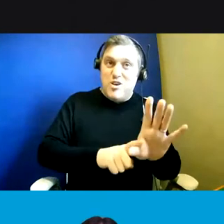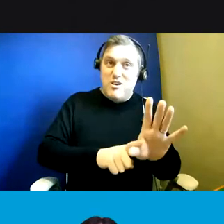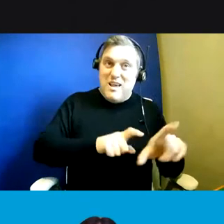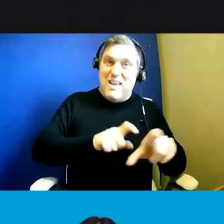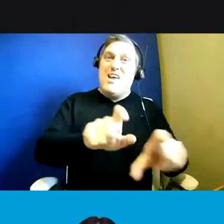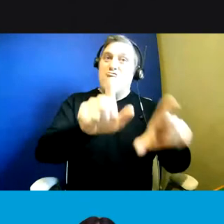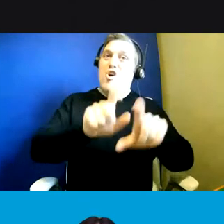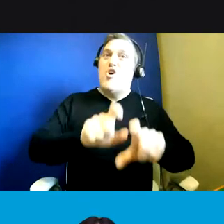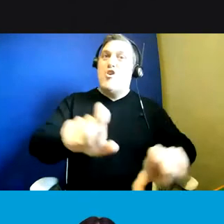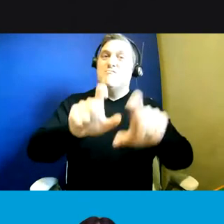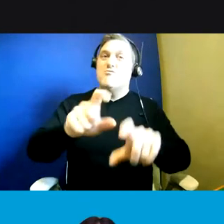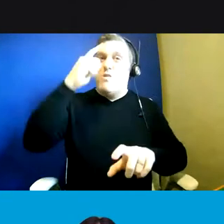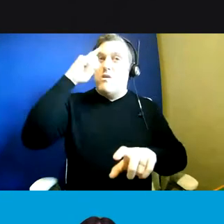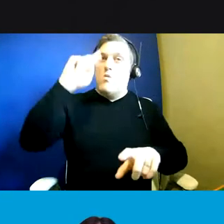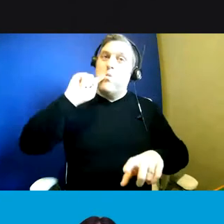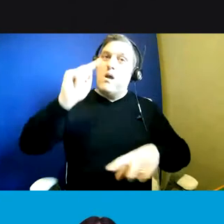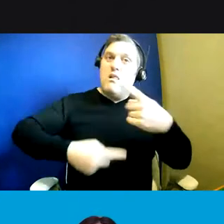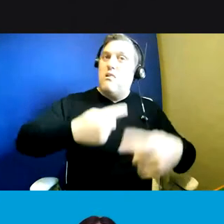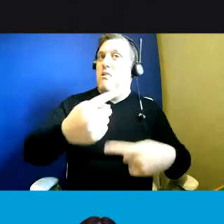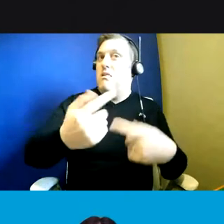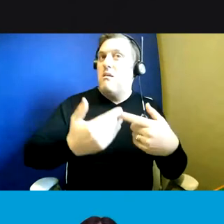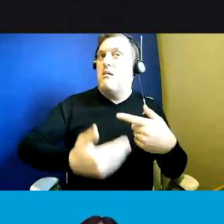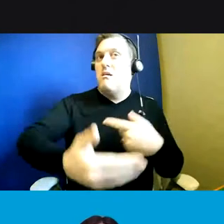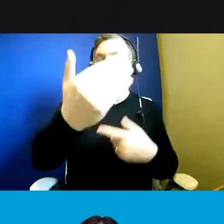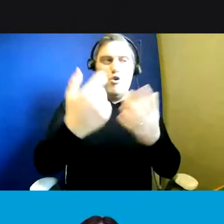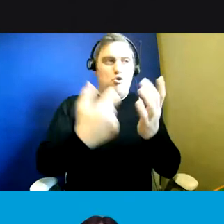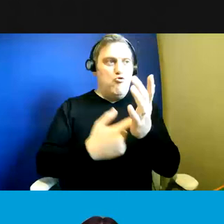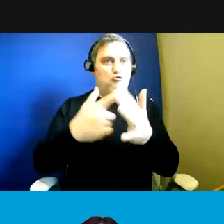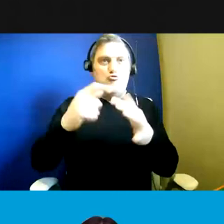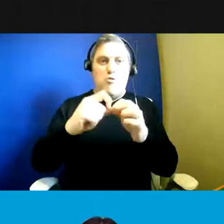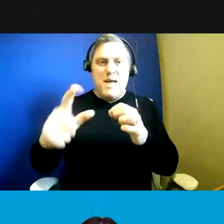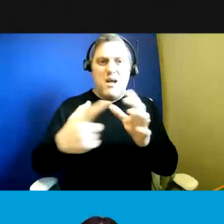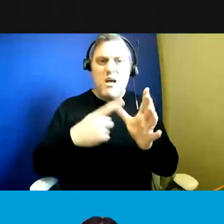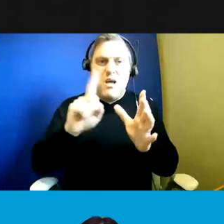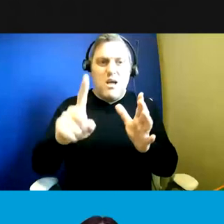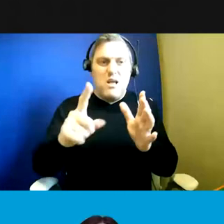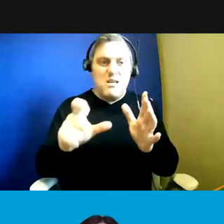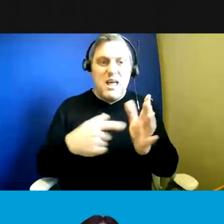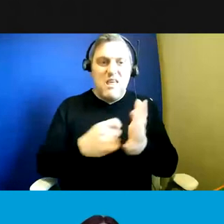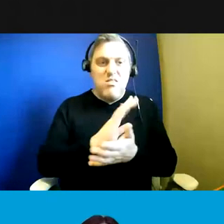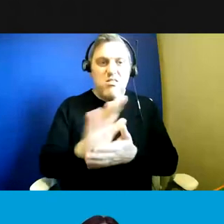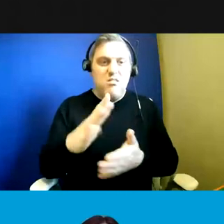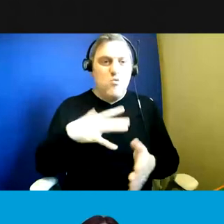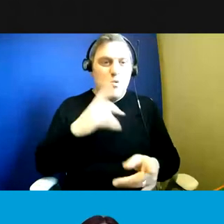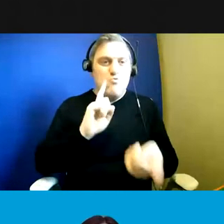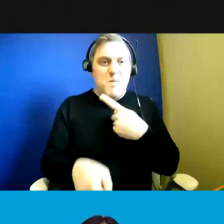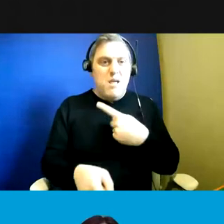the service might develop or change? Rebecca and Kath, do you two want to take that?